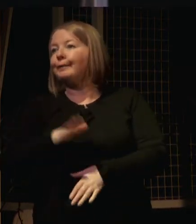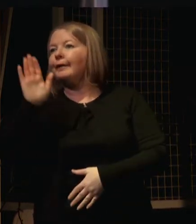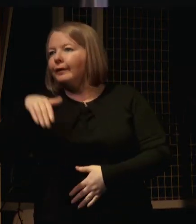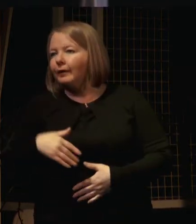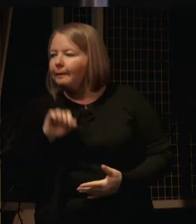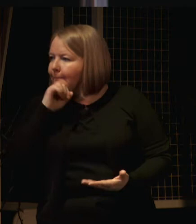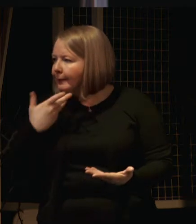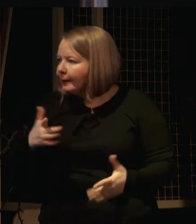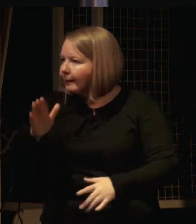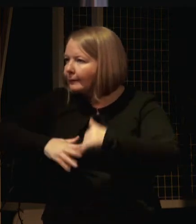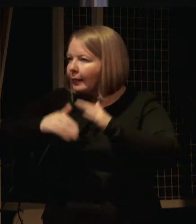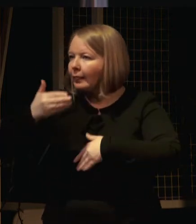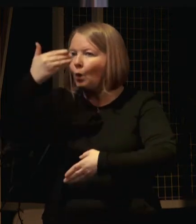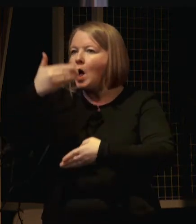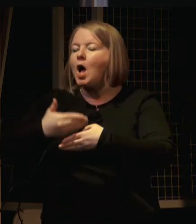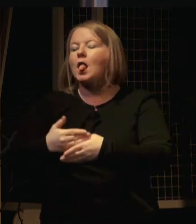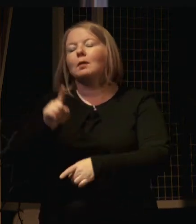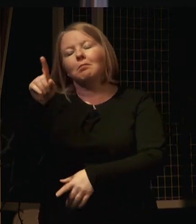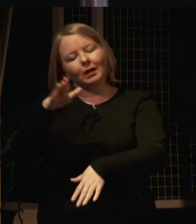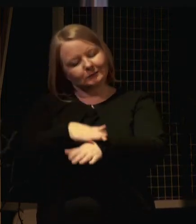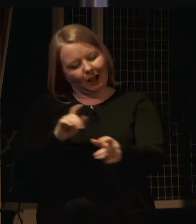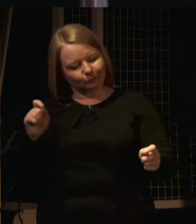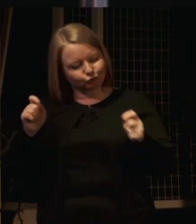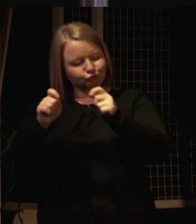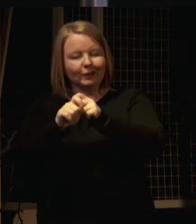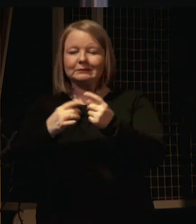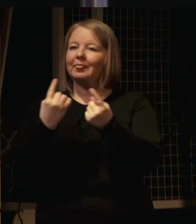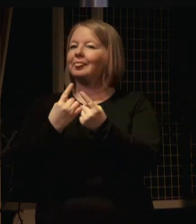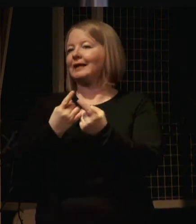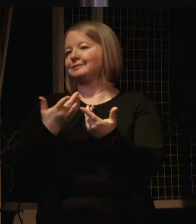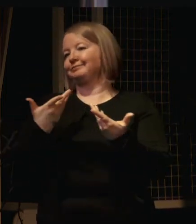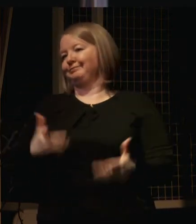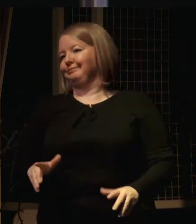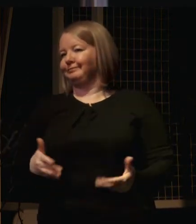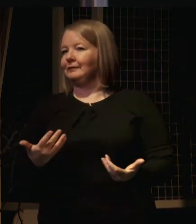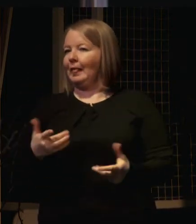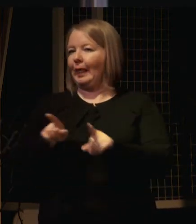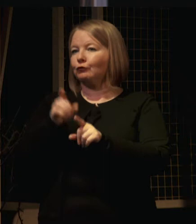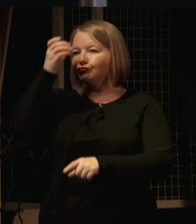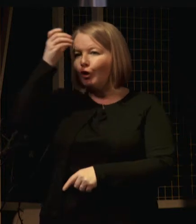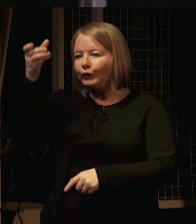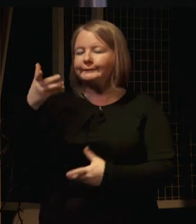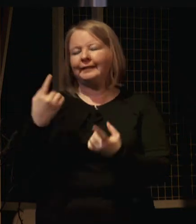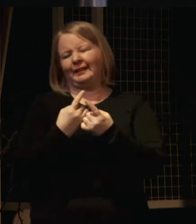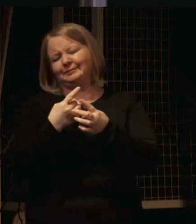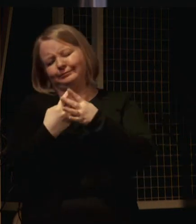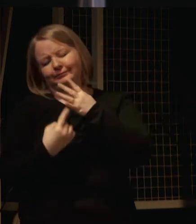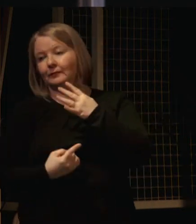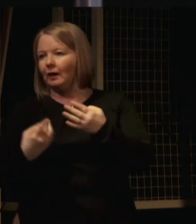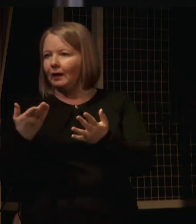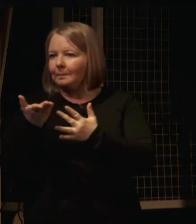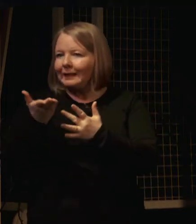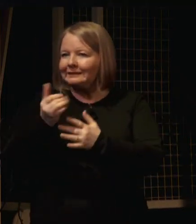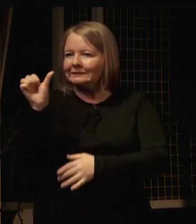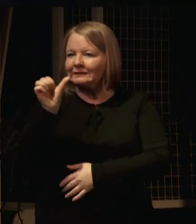decided we were going to build a wall. But times change. Everything falls in and out of fashion, just like royalty and monarchy. Yeah, we get to the